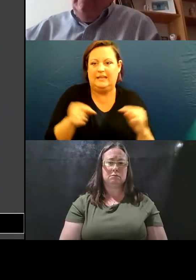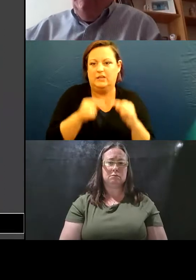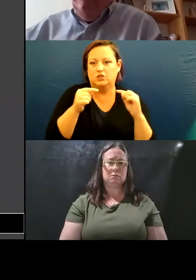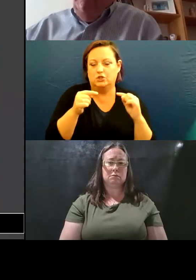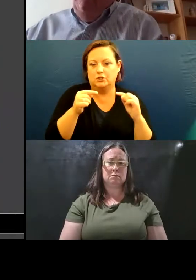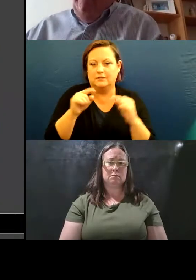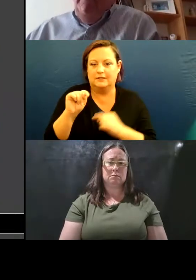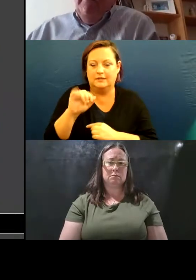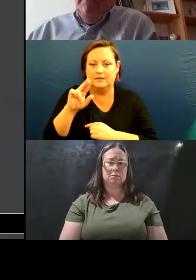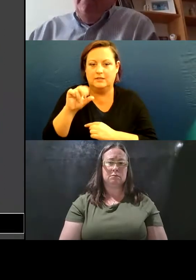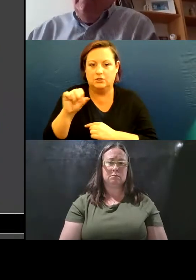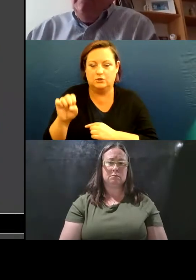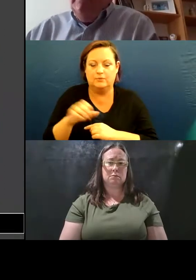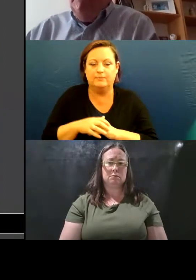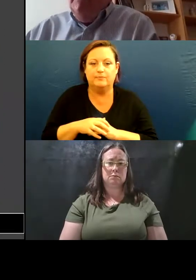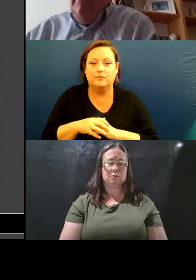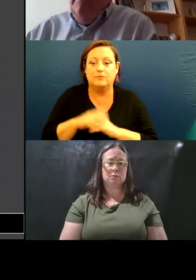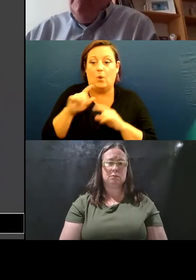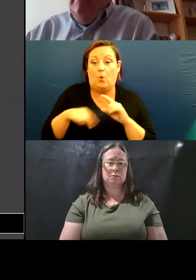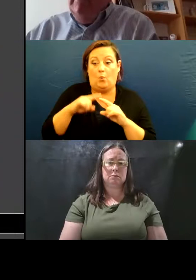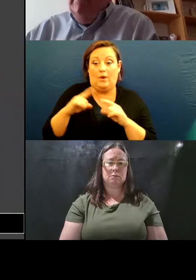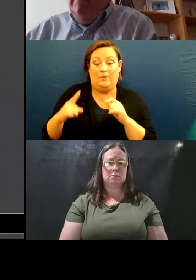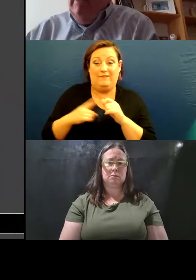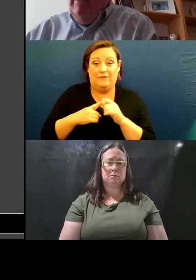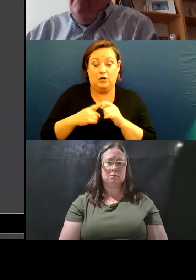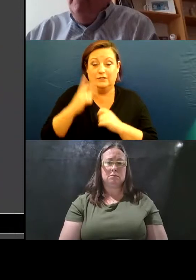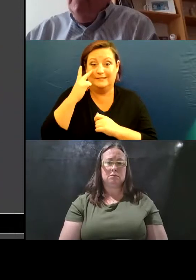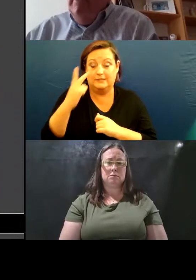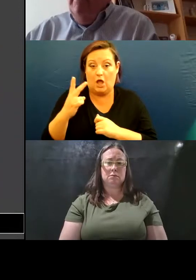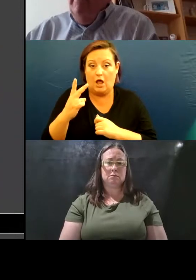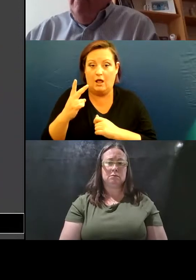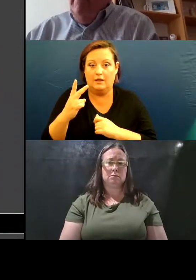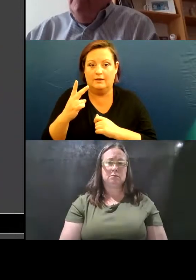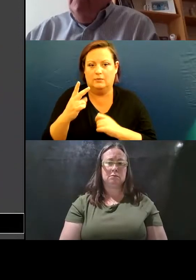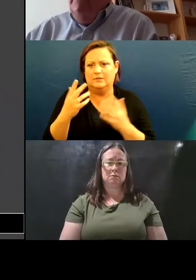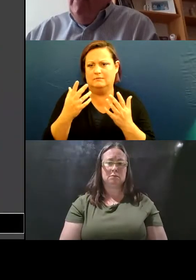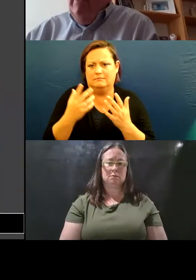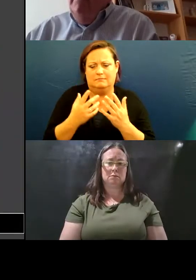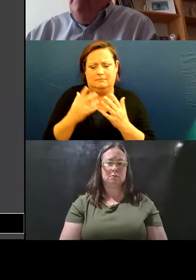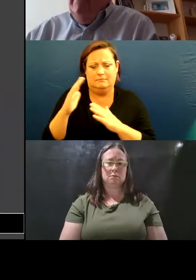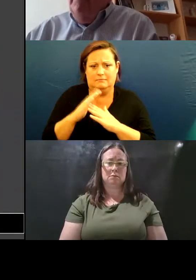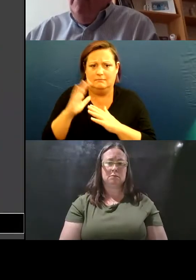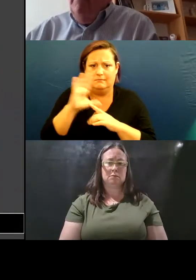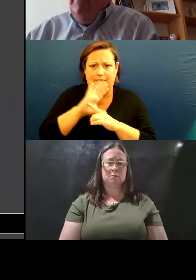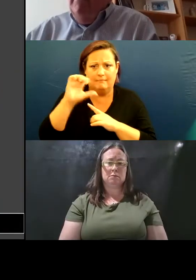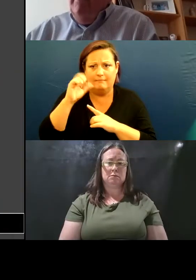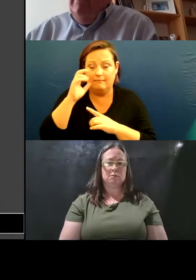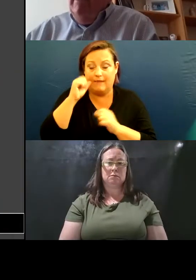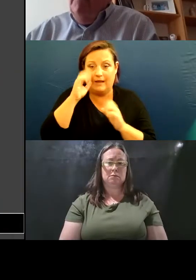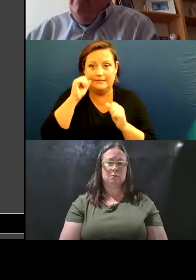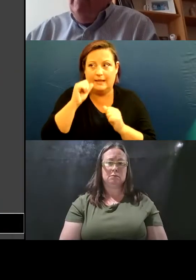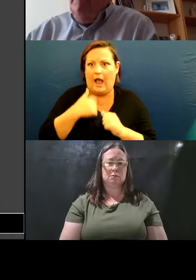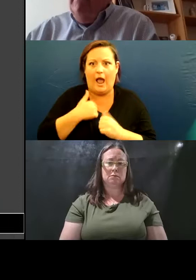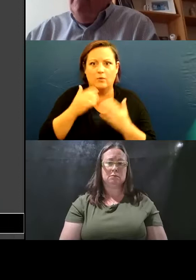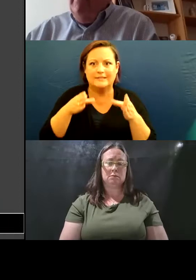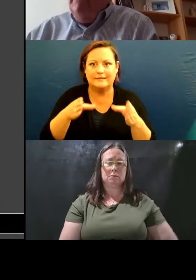this when we first saw this was one of the most amazing things I've ever seen. I was running up and down the hall trying to find